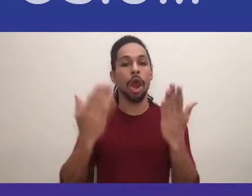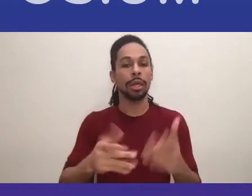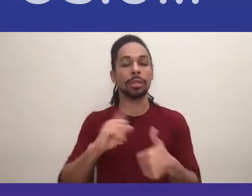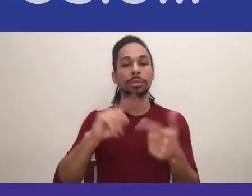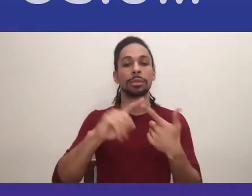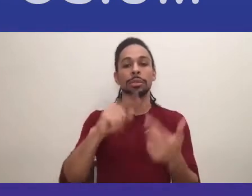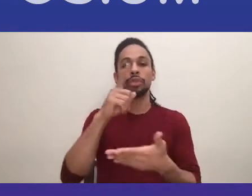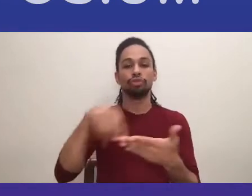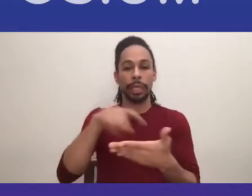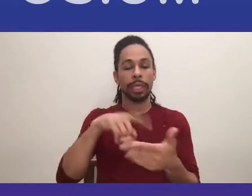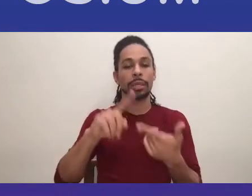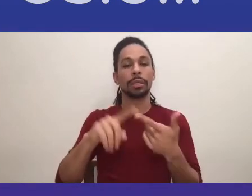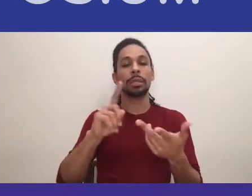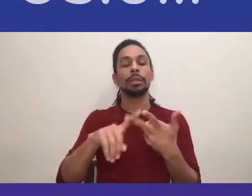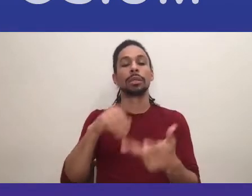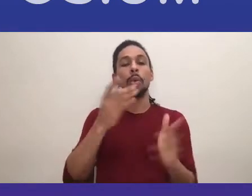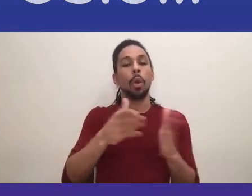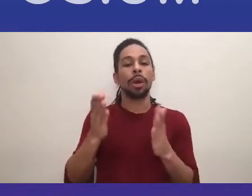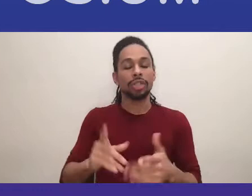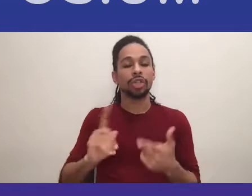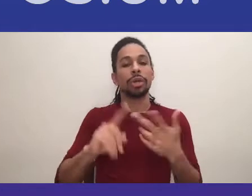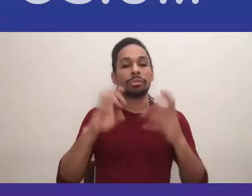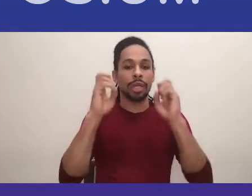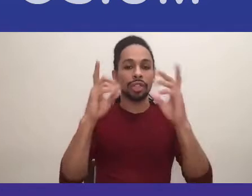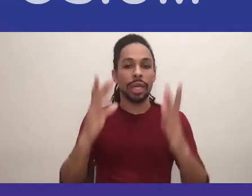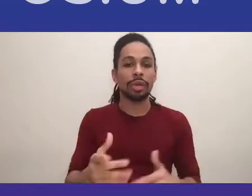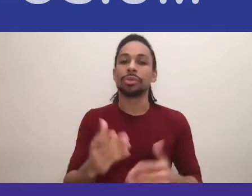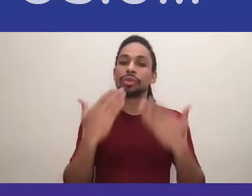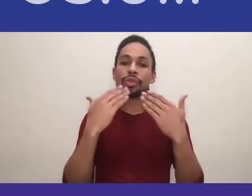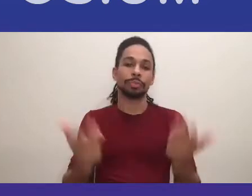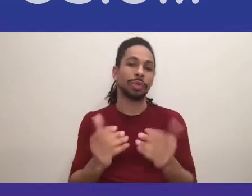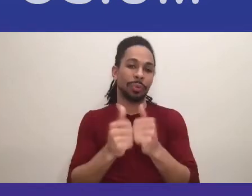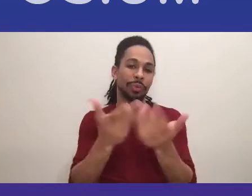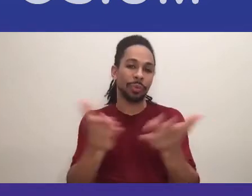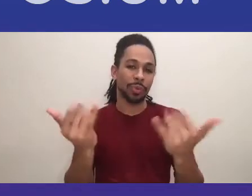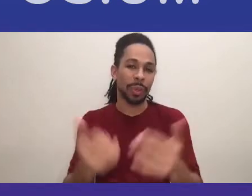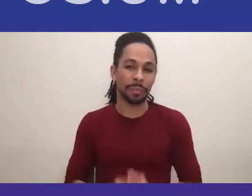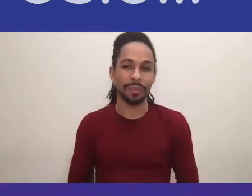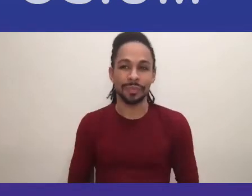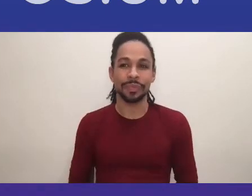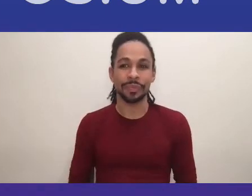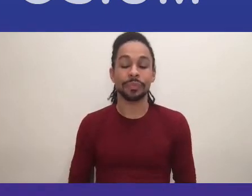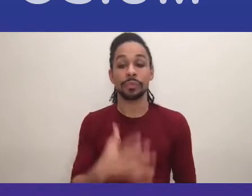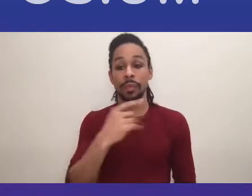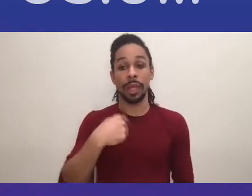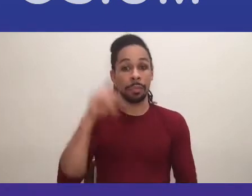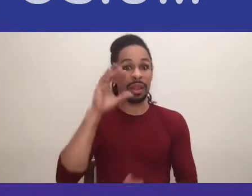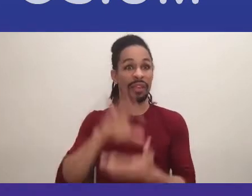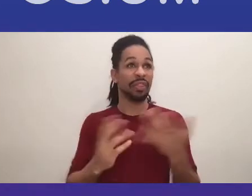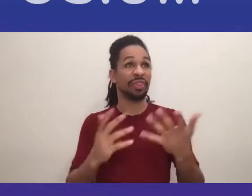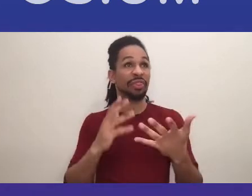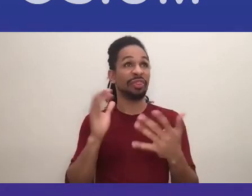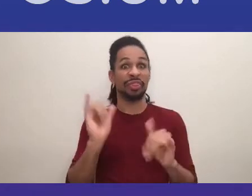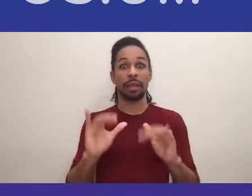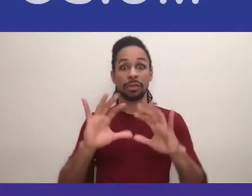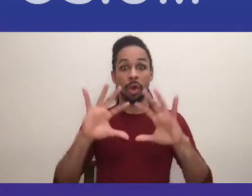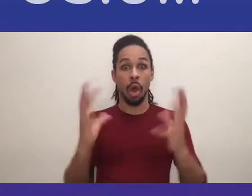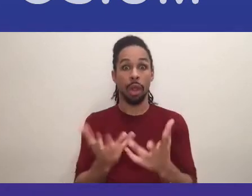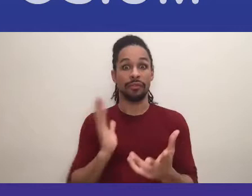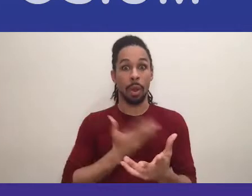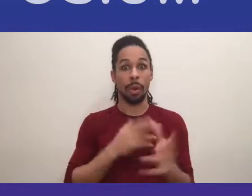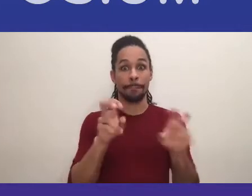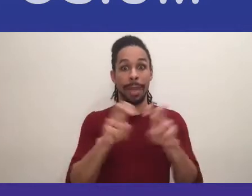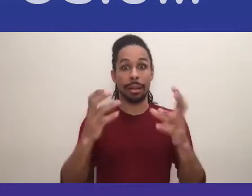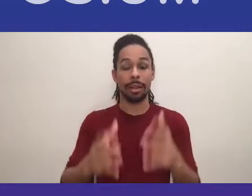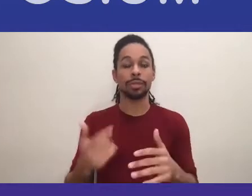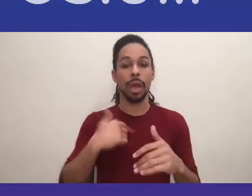and educator. And it's really good to be here with everyone today. And then I believe that's all our panelists. So I think I would handle